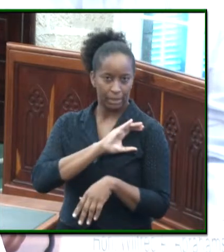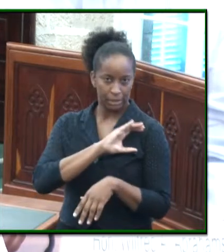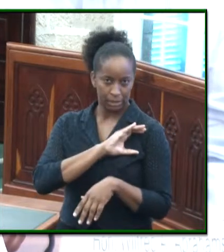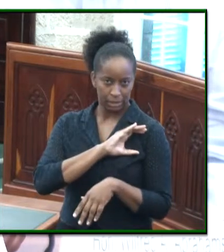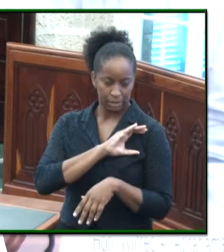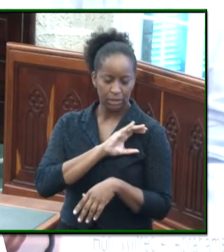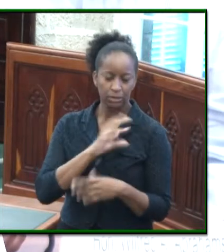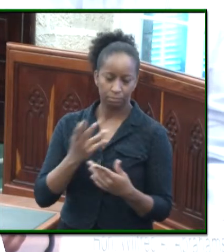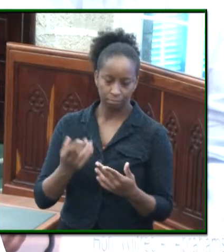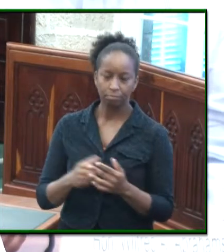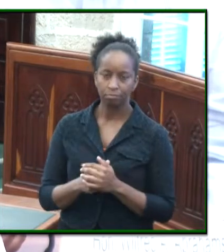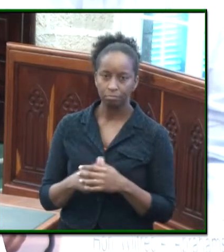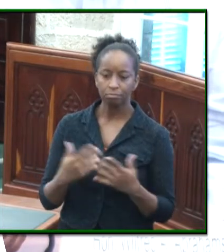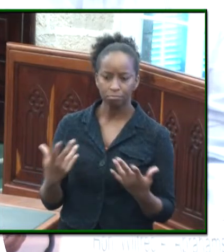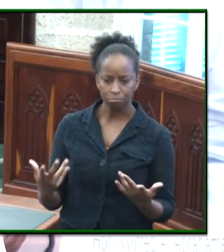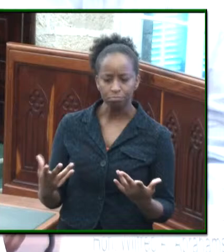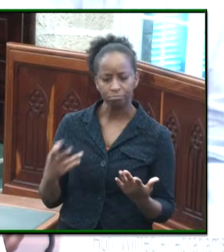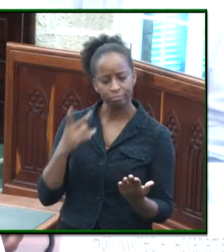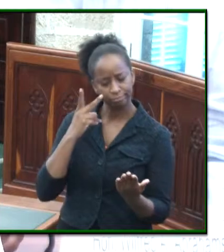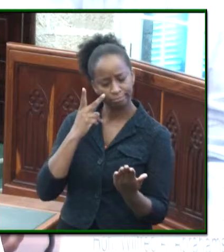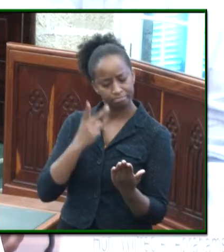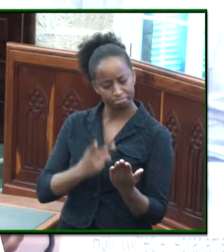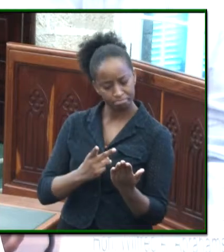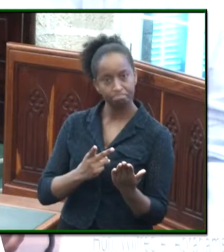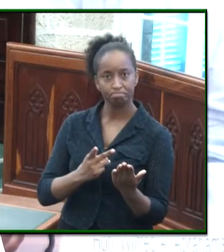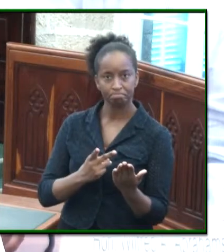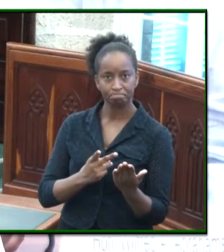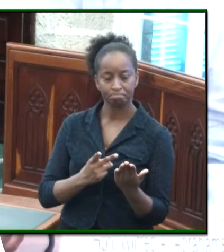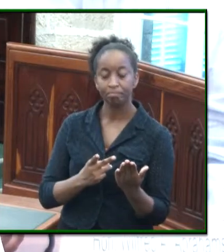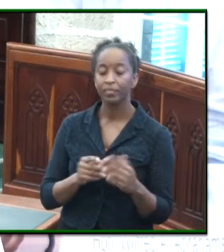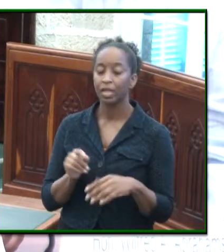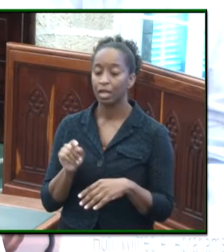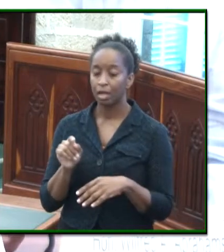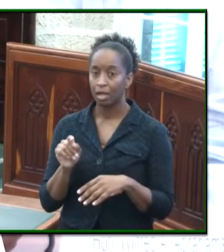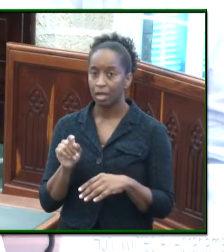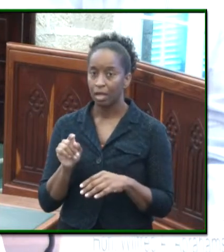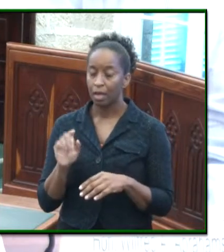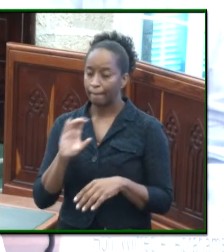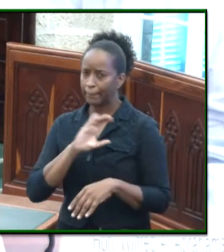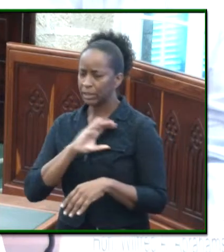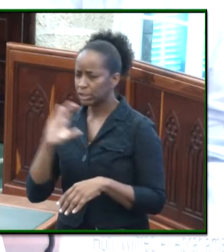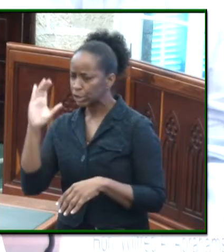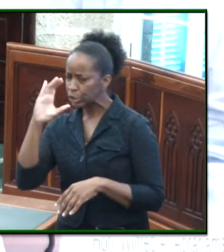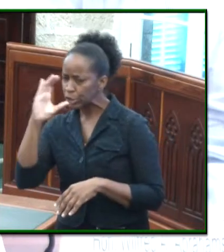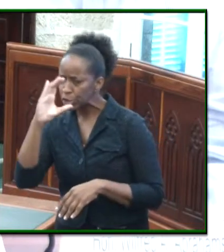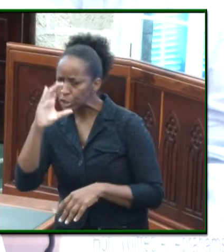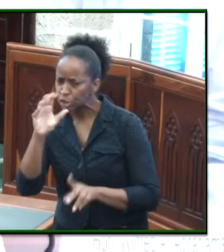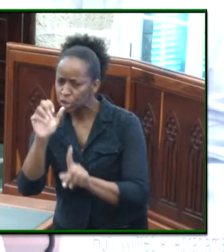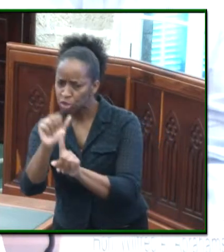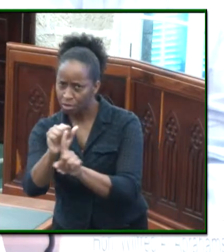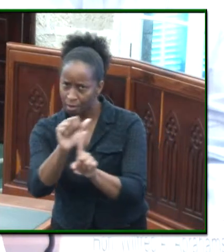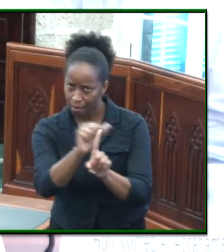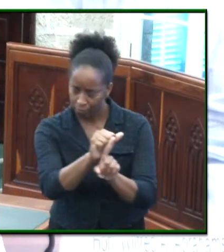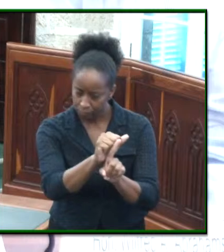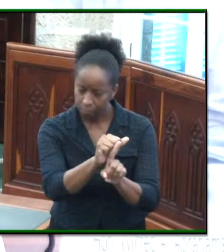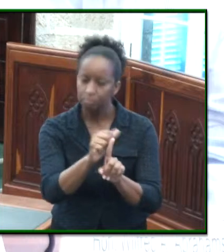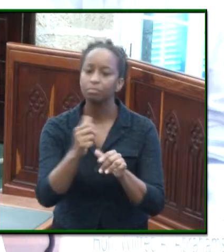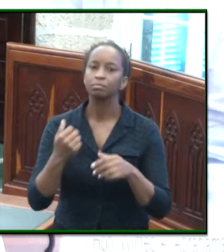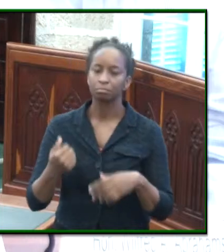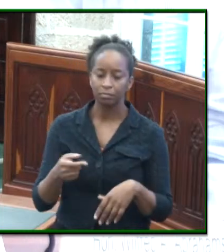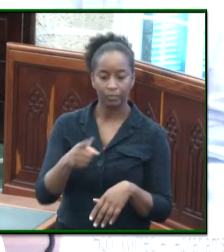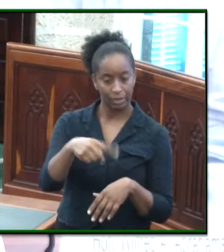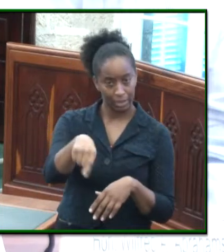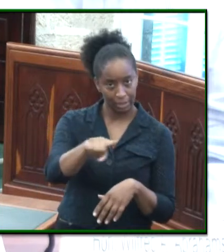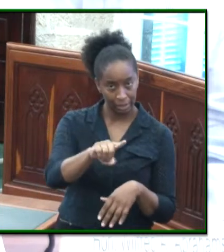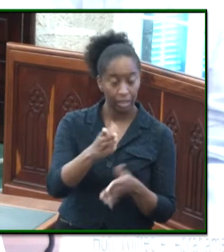in, and if they are not, the police are in very, very nimble time able to apprehend perpetrators of crime